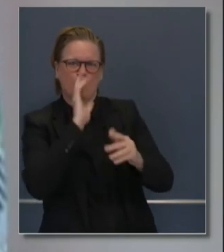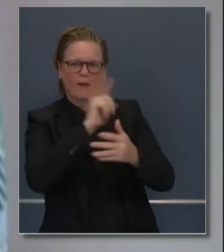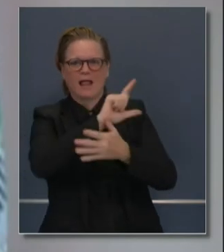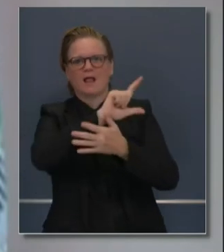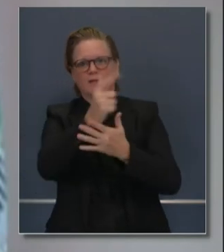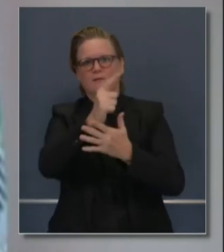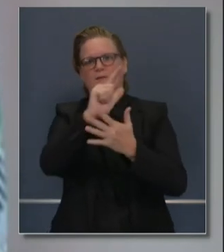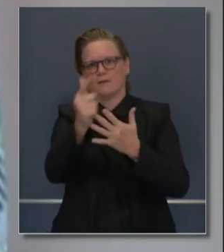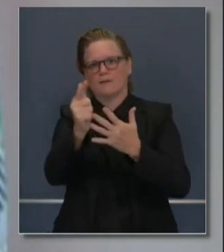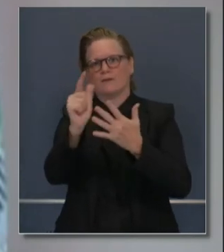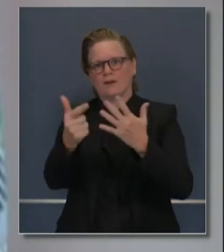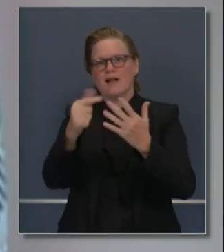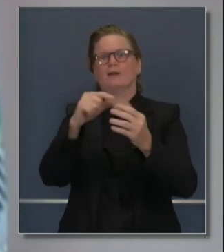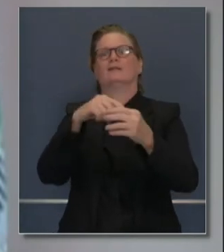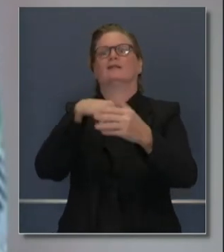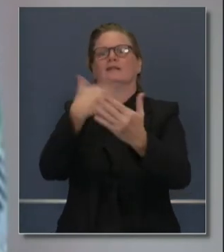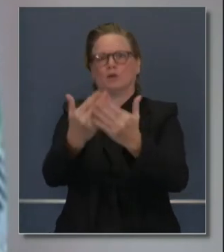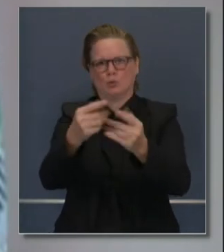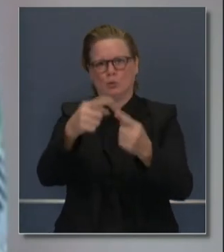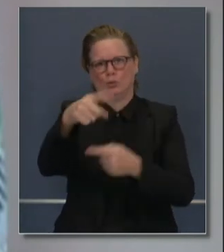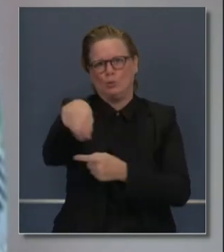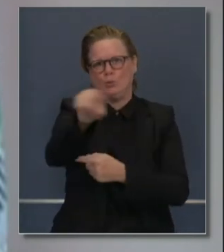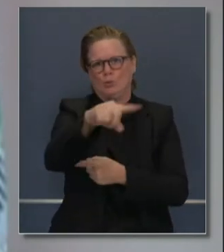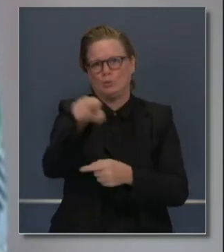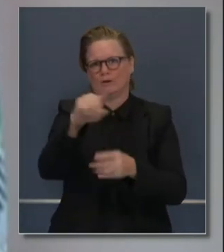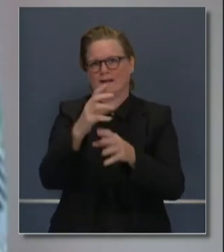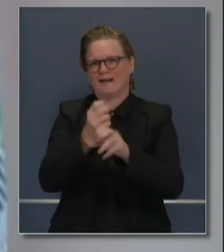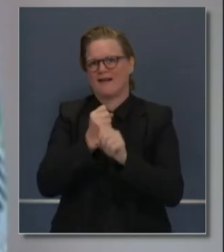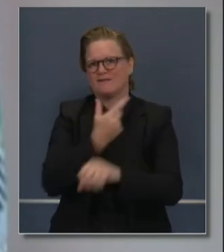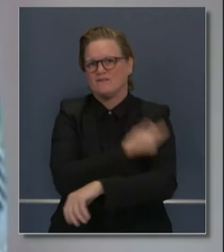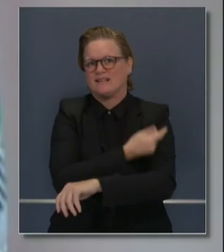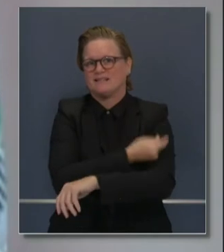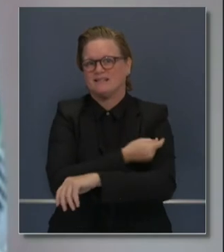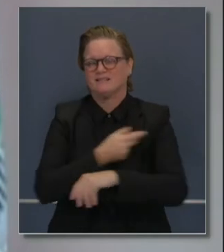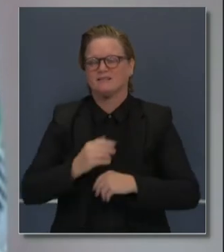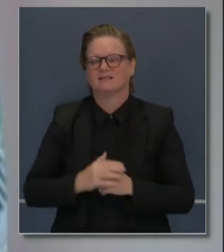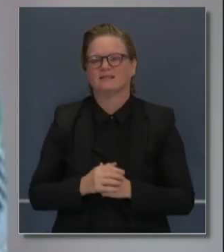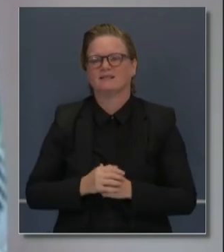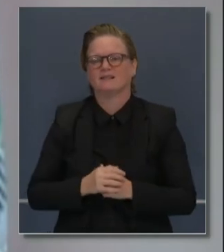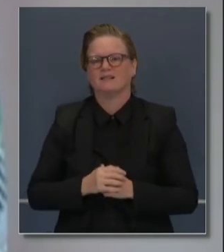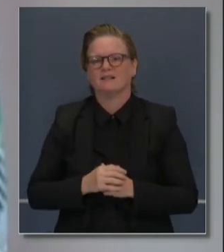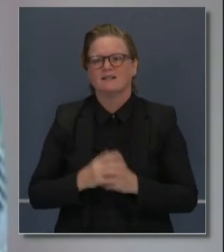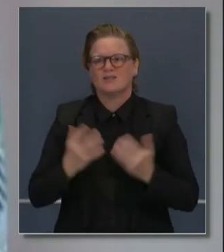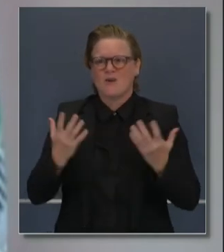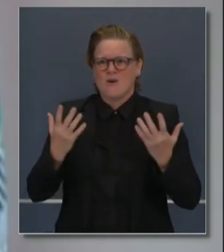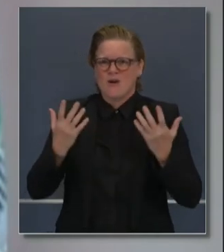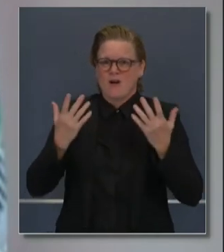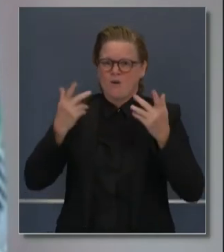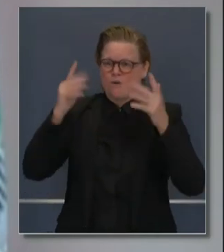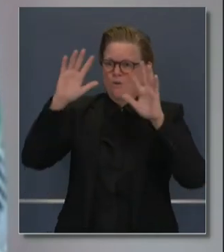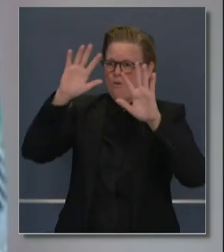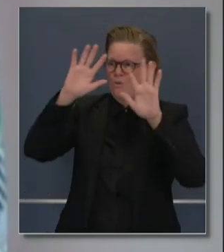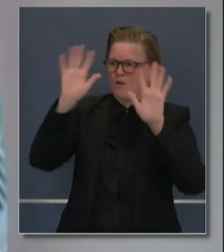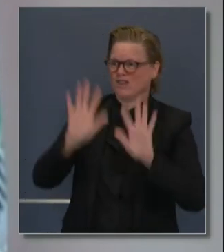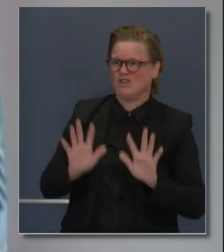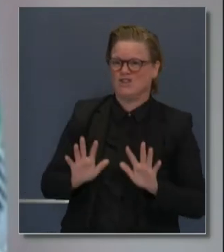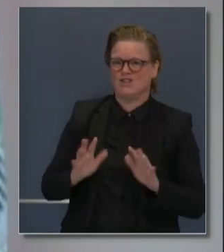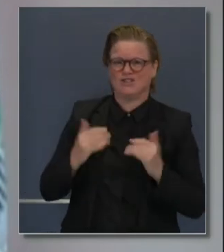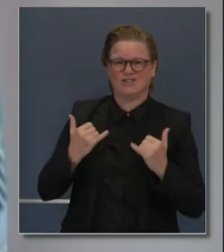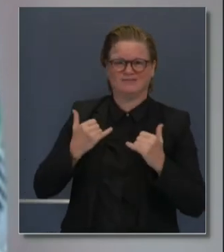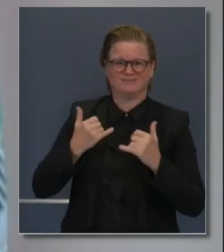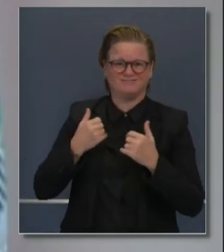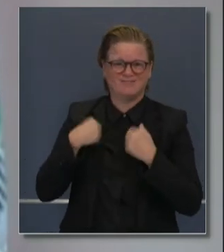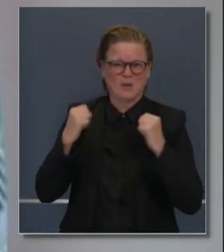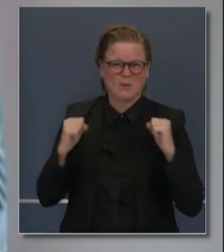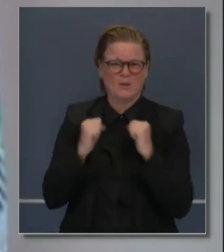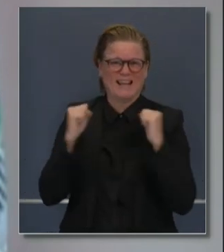see the map of the US and it's as though the weather's moving from the east to the west. COVID is moving in that direction. It